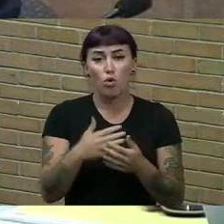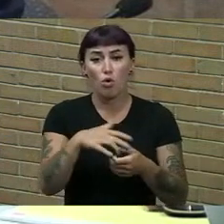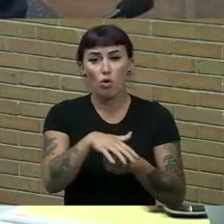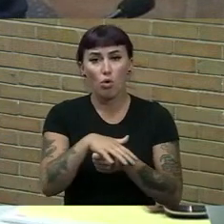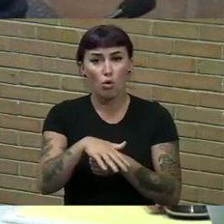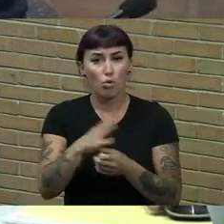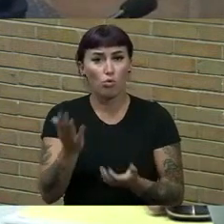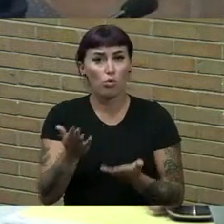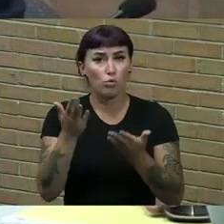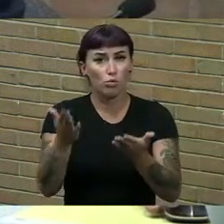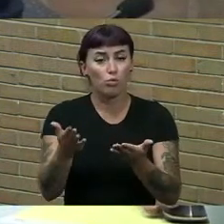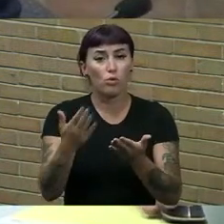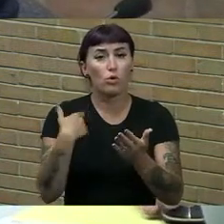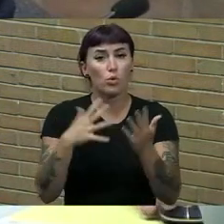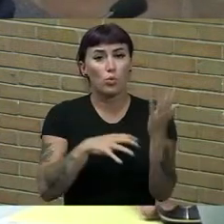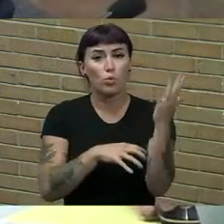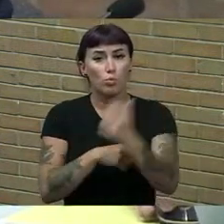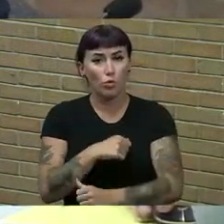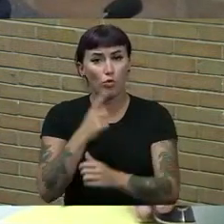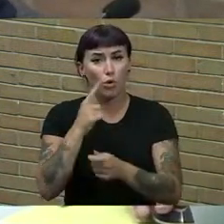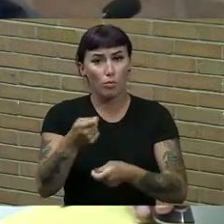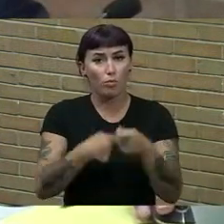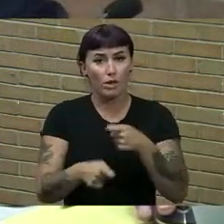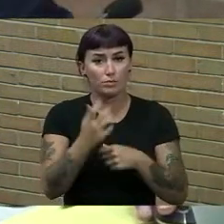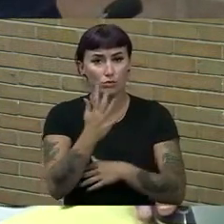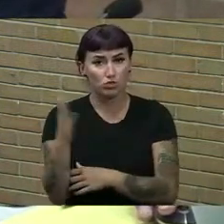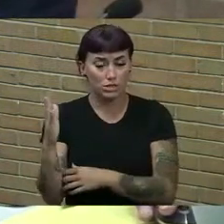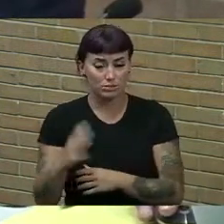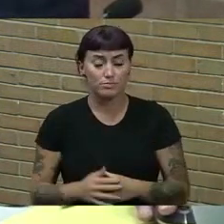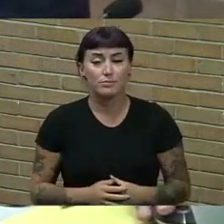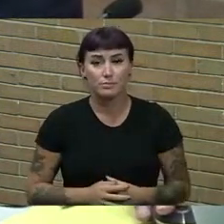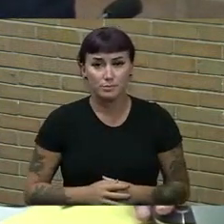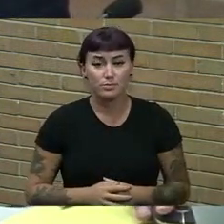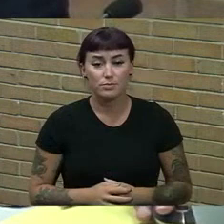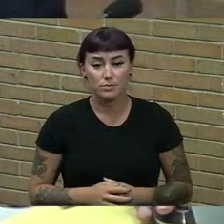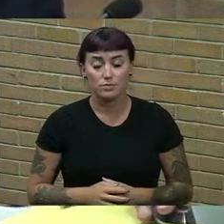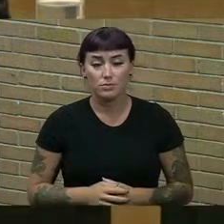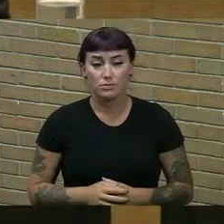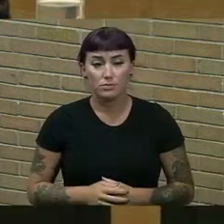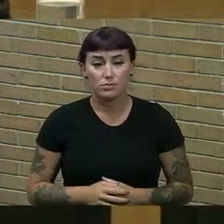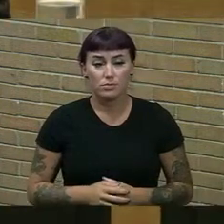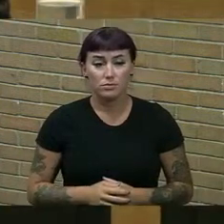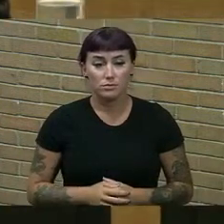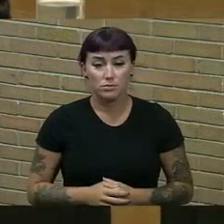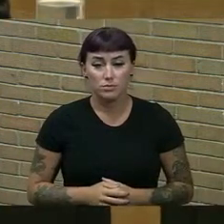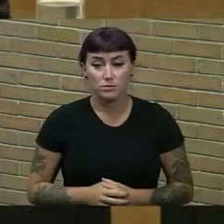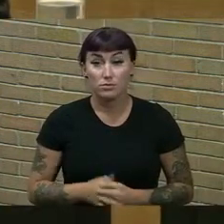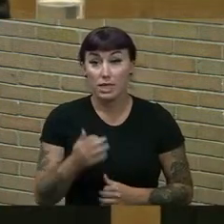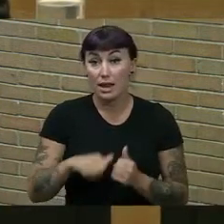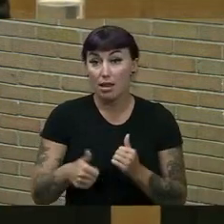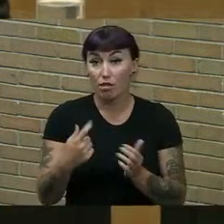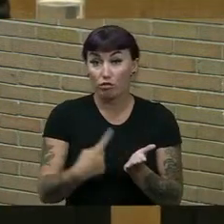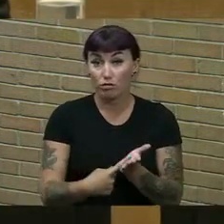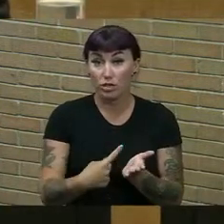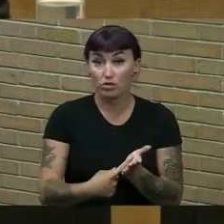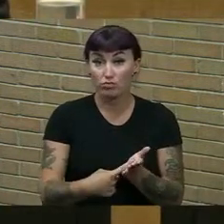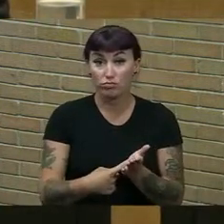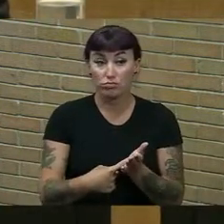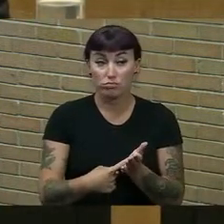the recommendation is removal and replacement of these trees. Thank you. Any further discussion